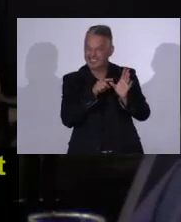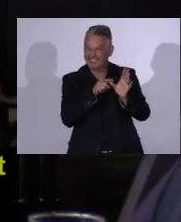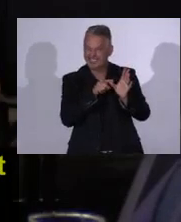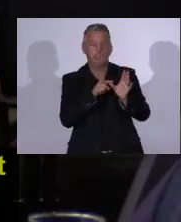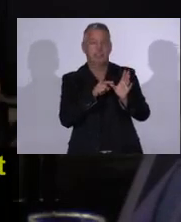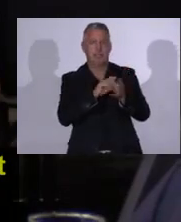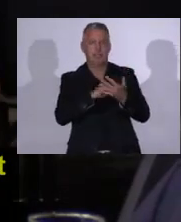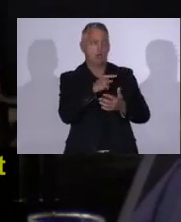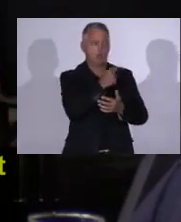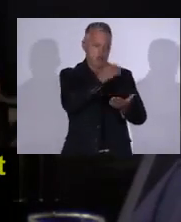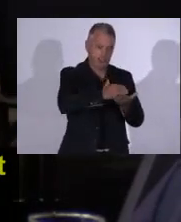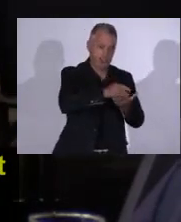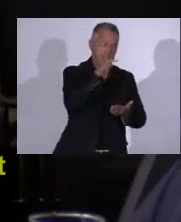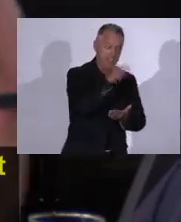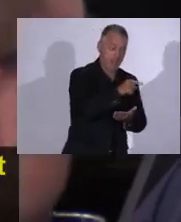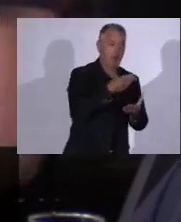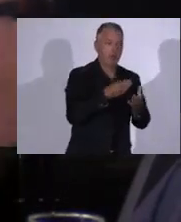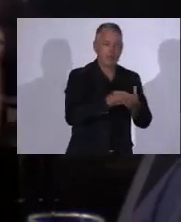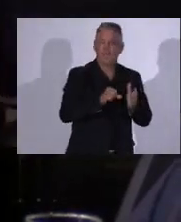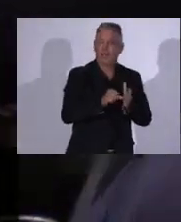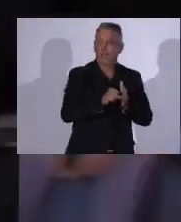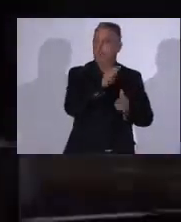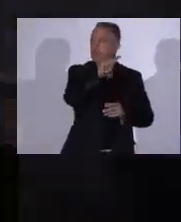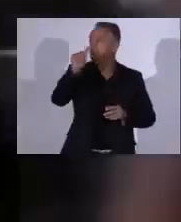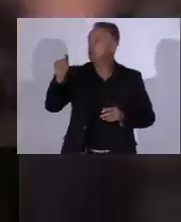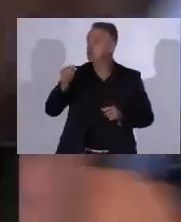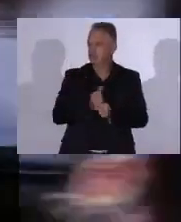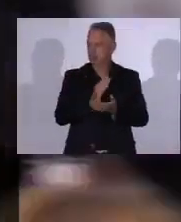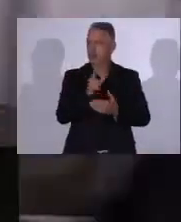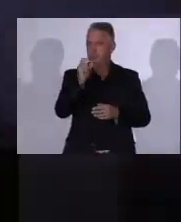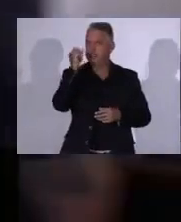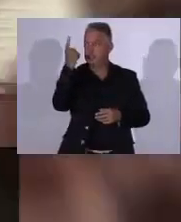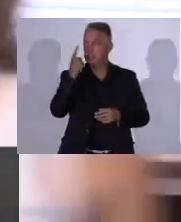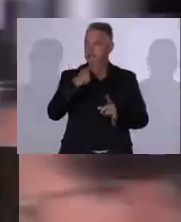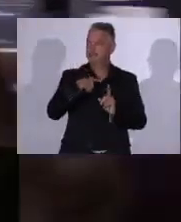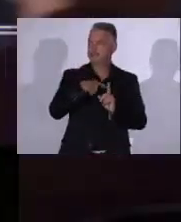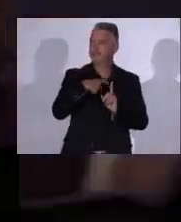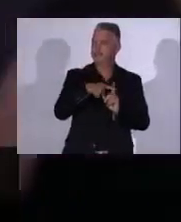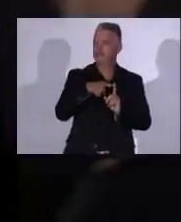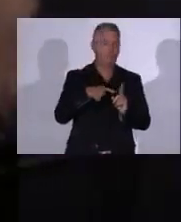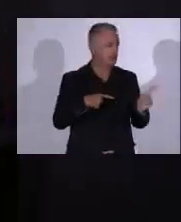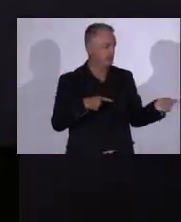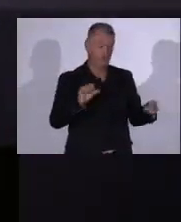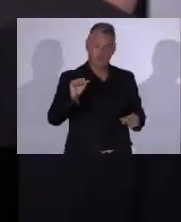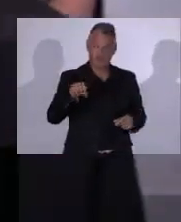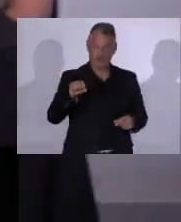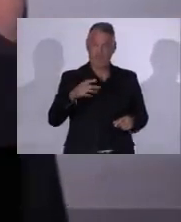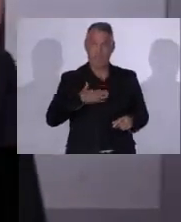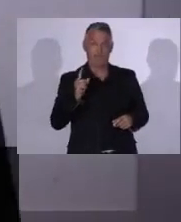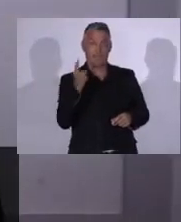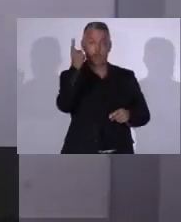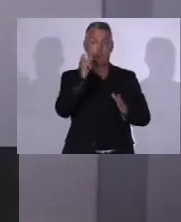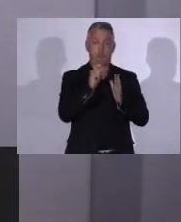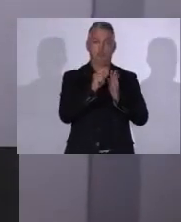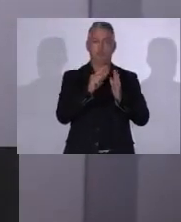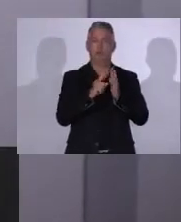and I guess this sort of room? Absolutely. I think we realised very early on with that very first pilot session that we